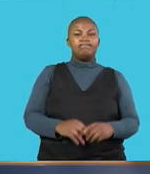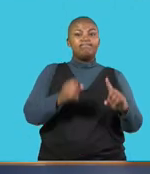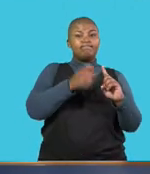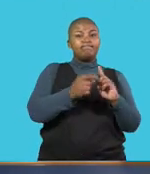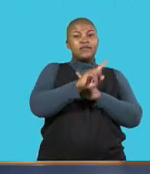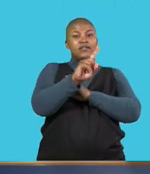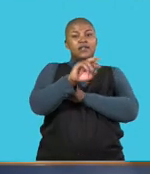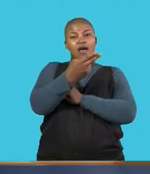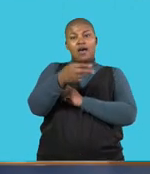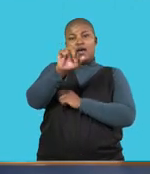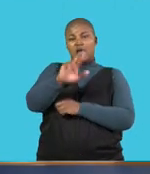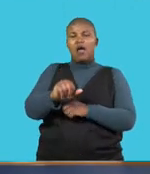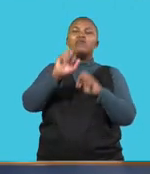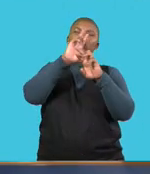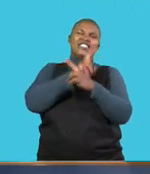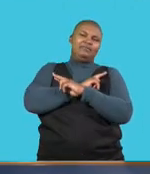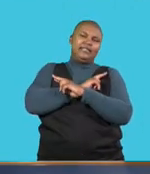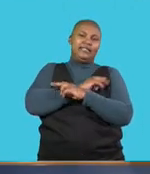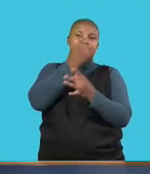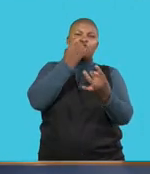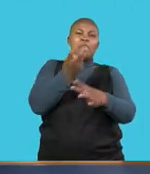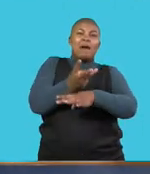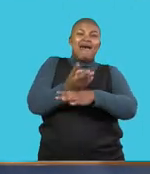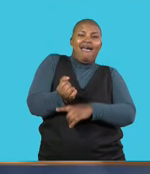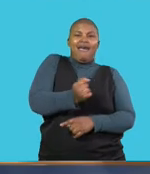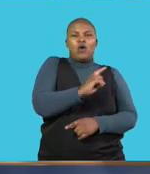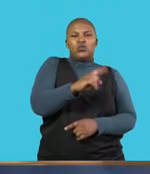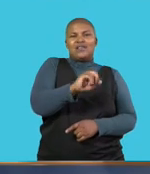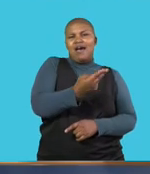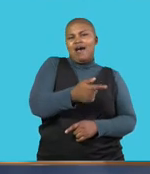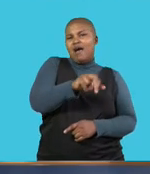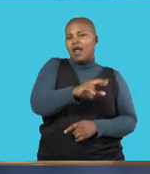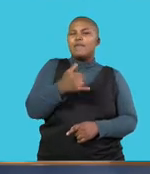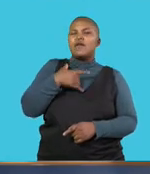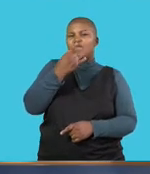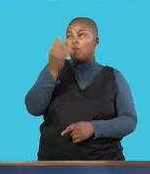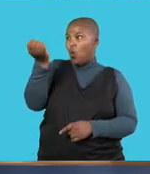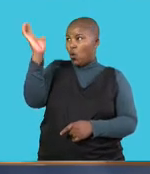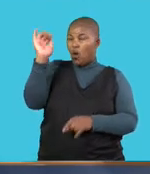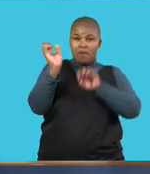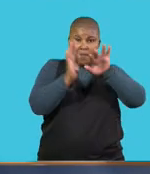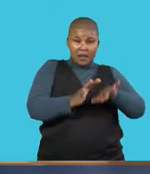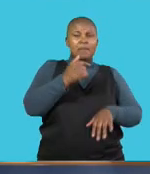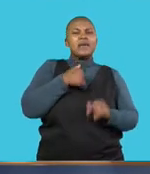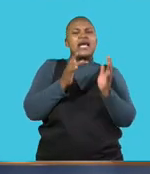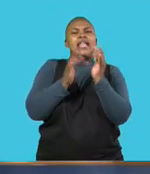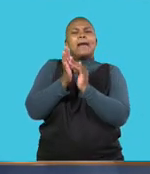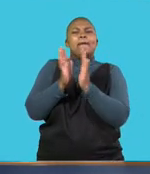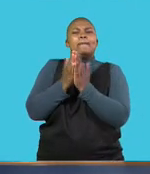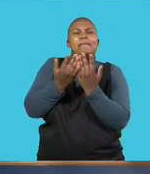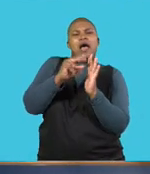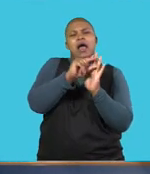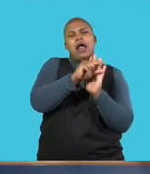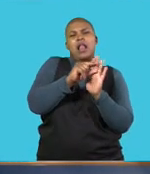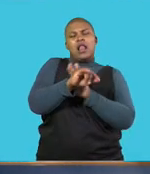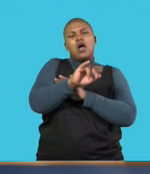say God is always watching. I was comforted by 2 Corinthians chapter 2 verse 1.